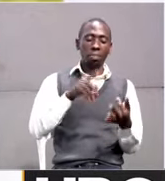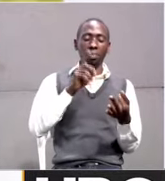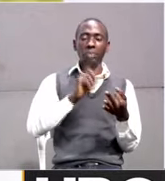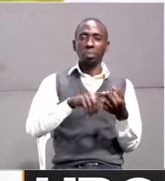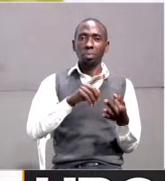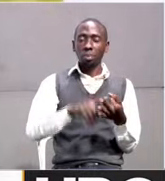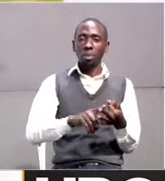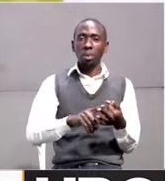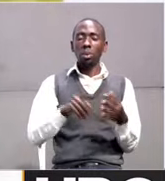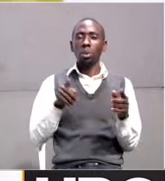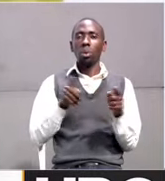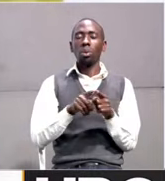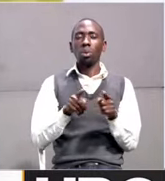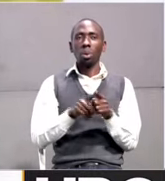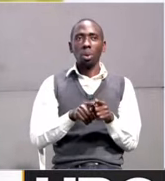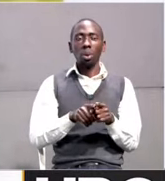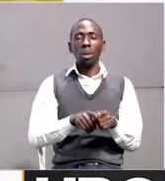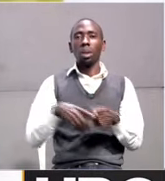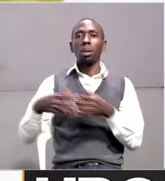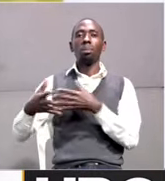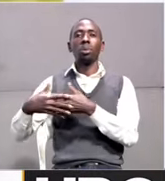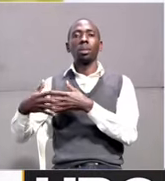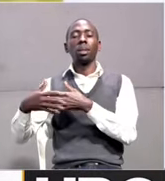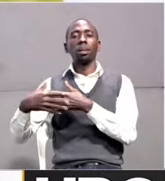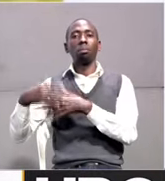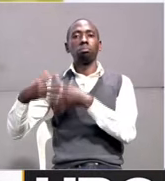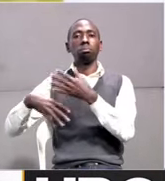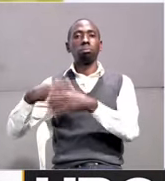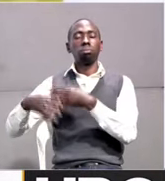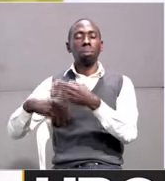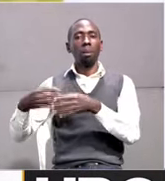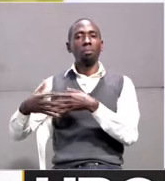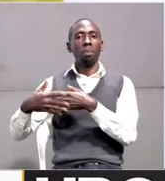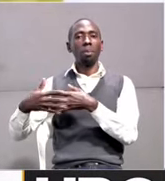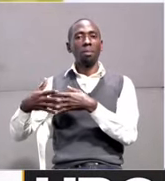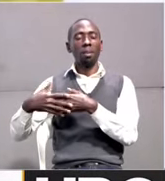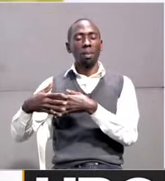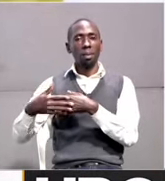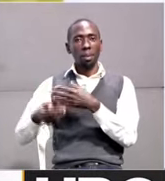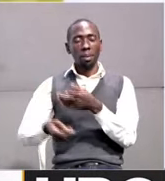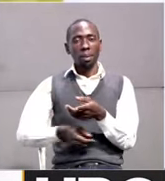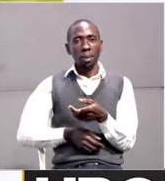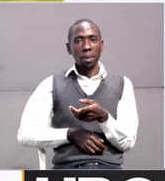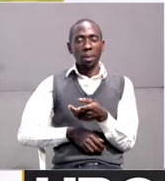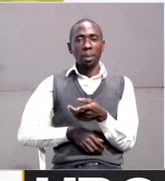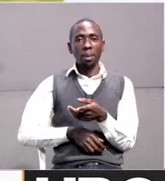also a processor, a manufacturer.